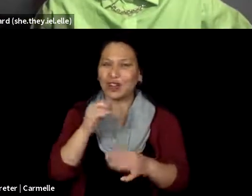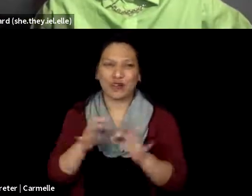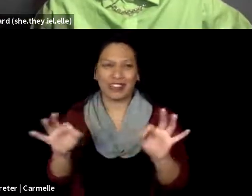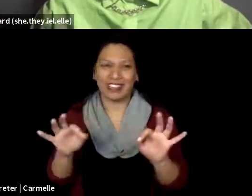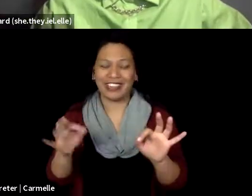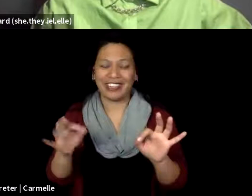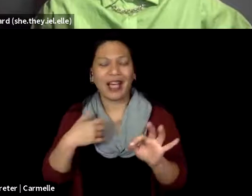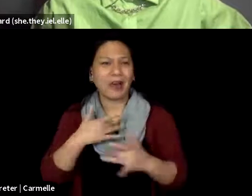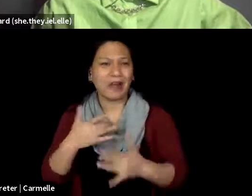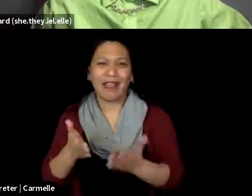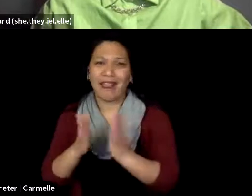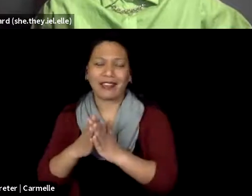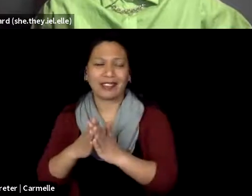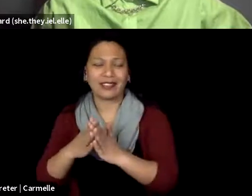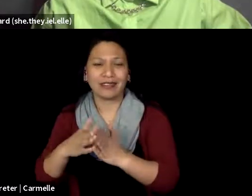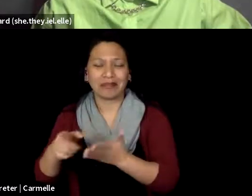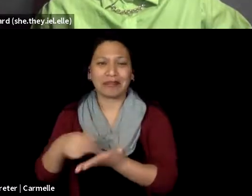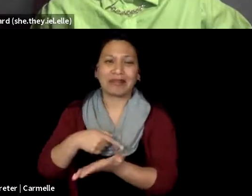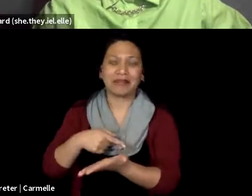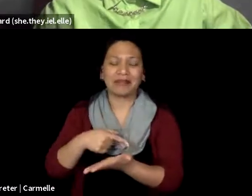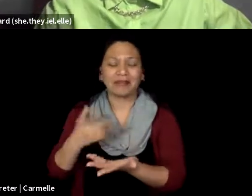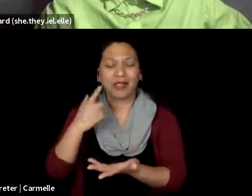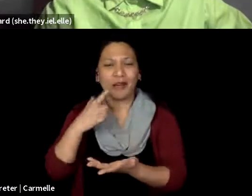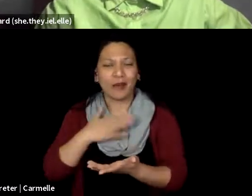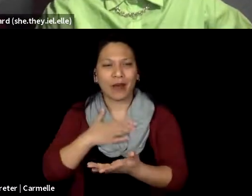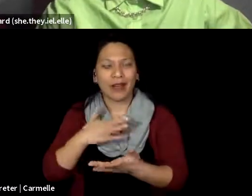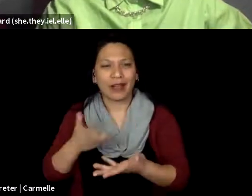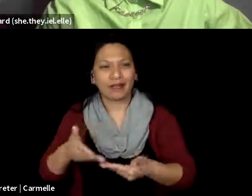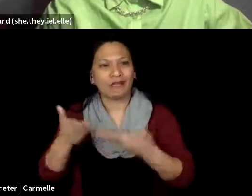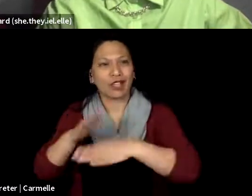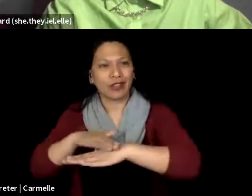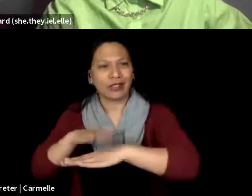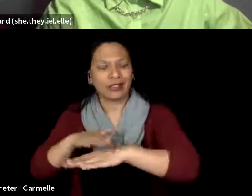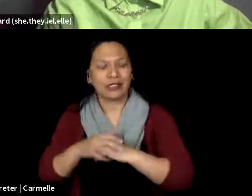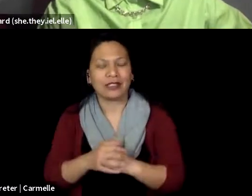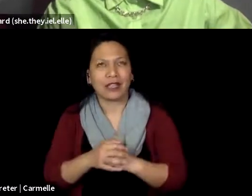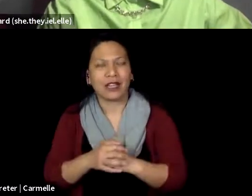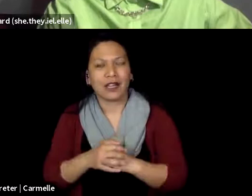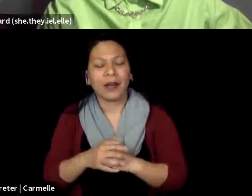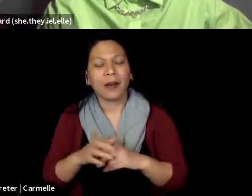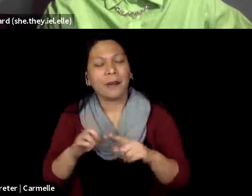the one negotiation that I didn't actually because I didn't think about it.